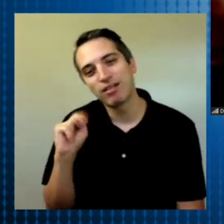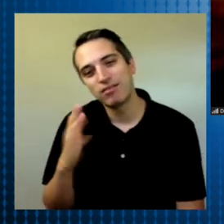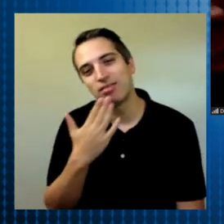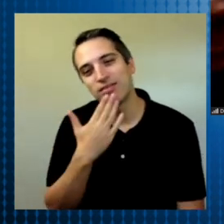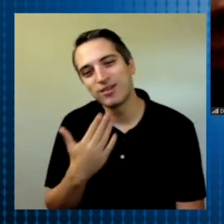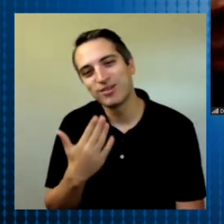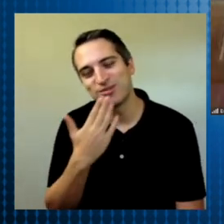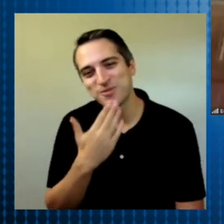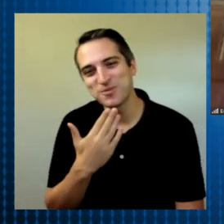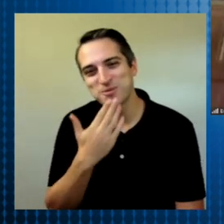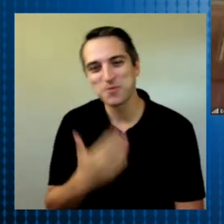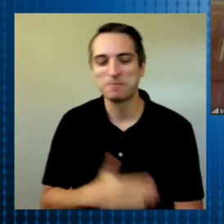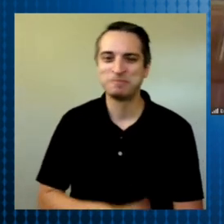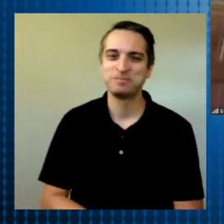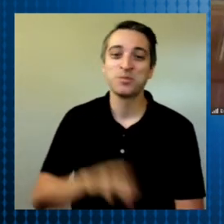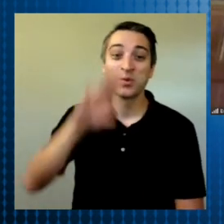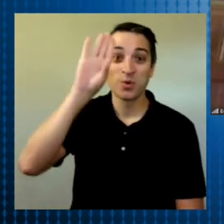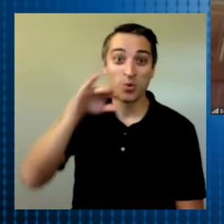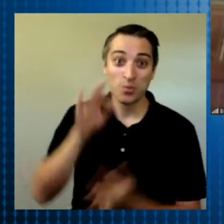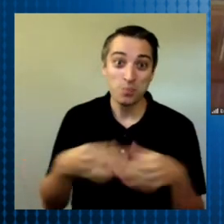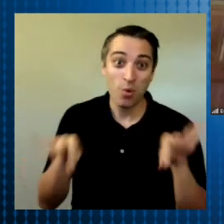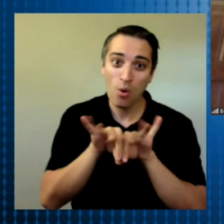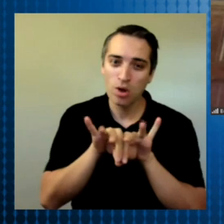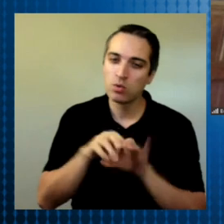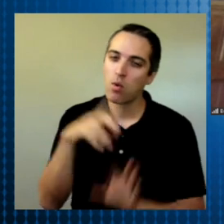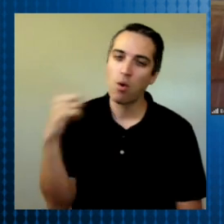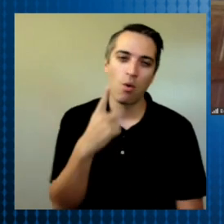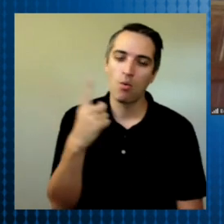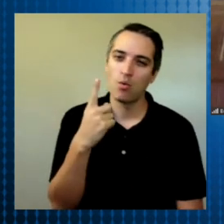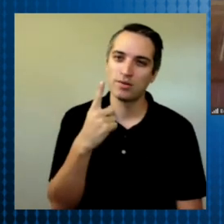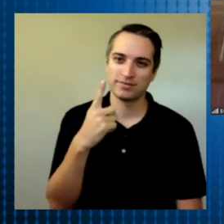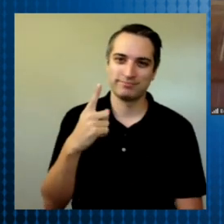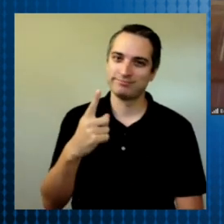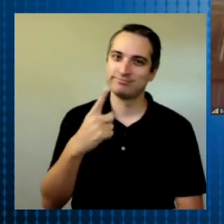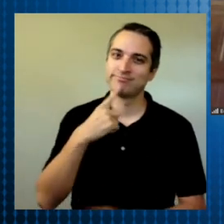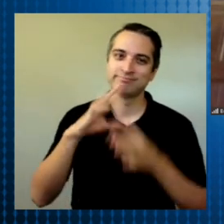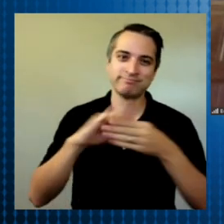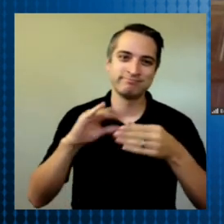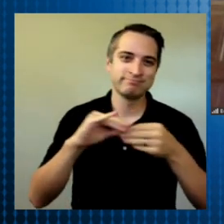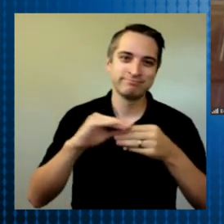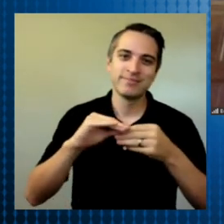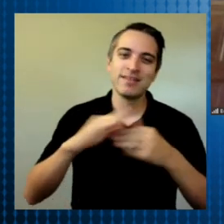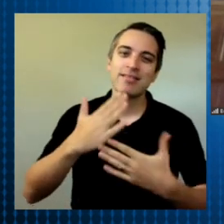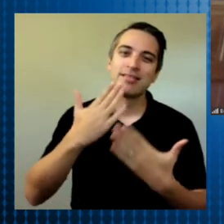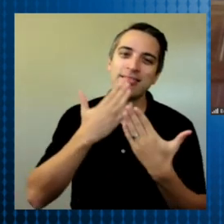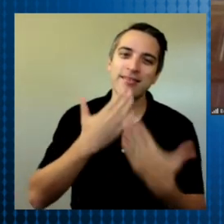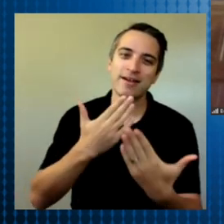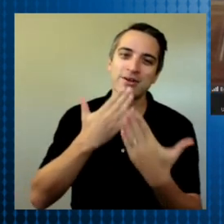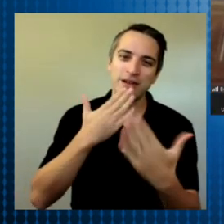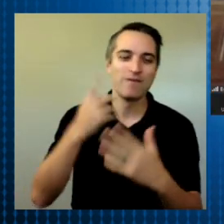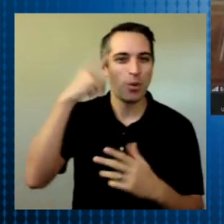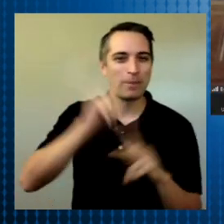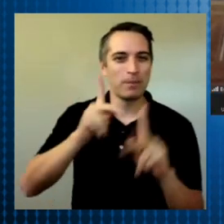You know that it's important to always say thank you to the people that have gone before you to really